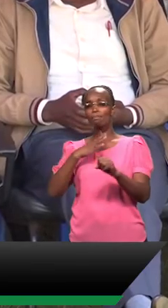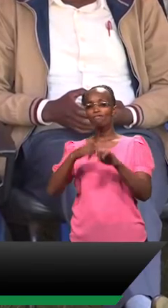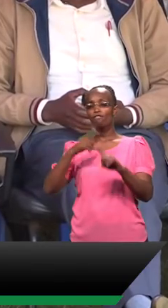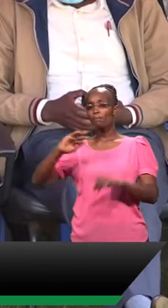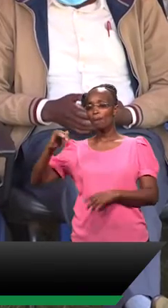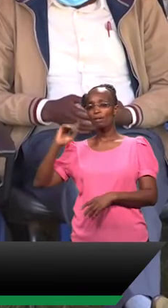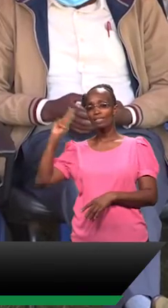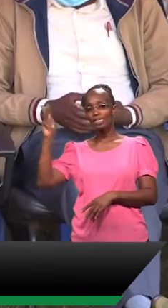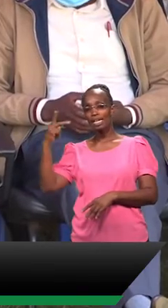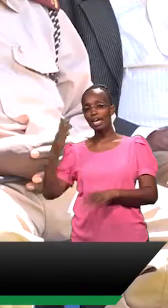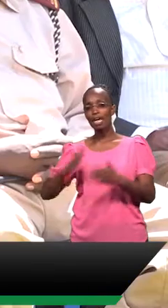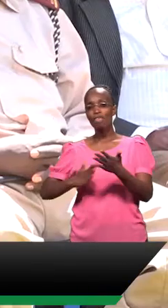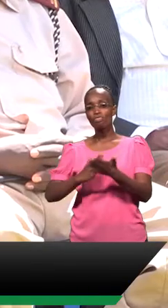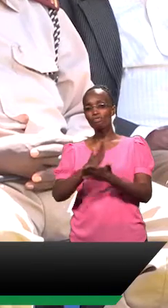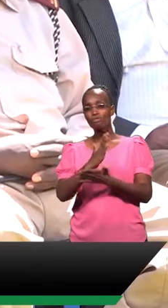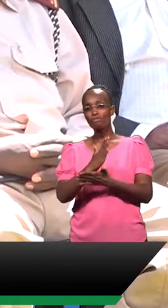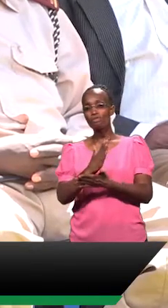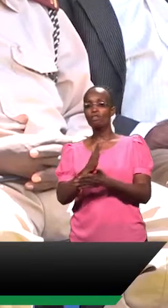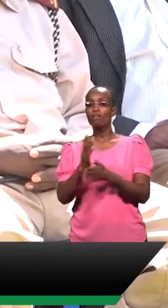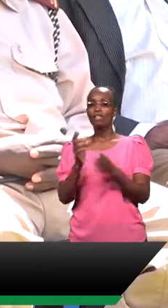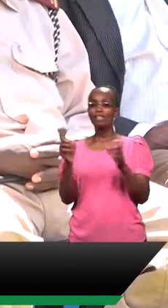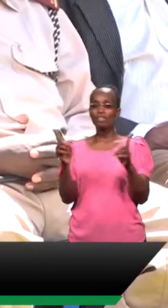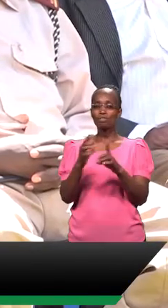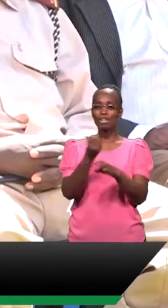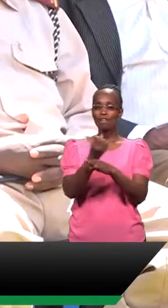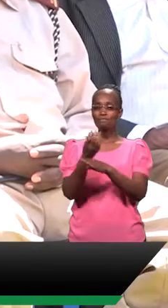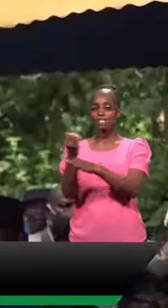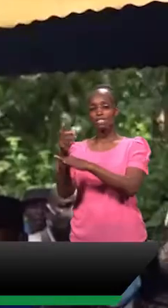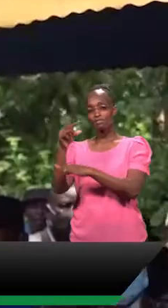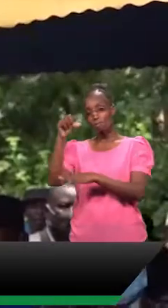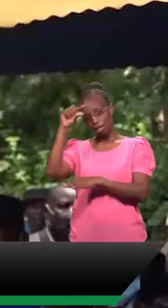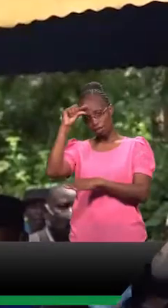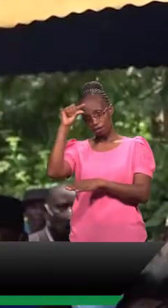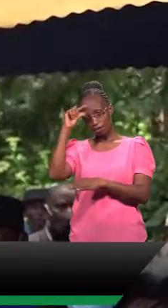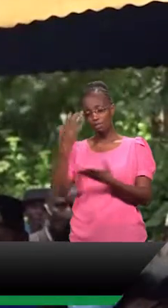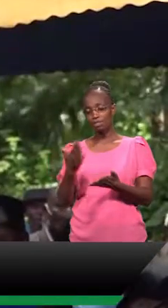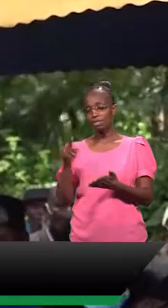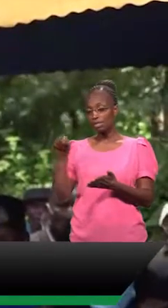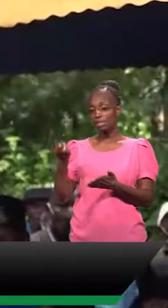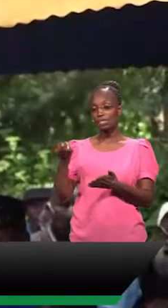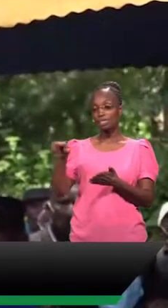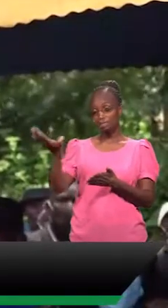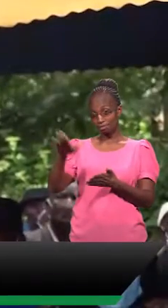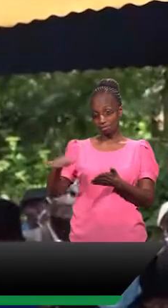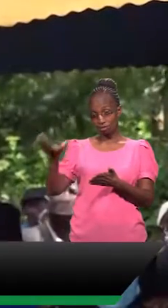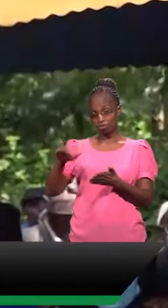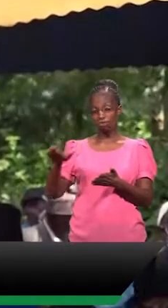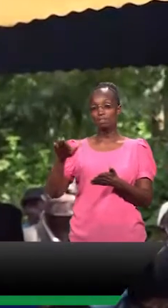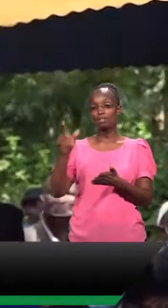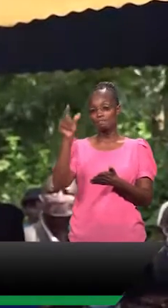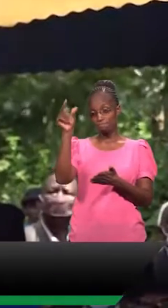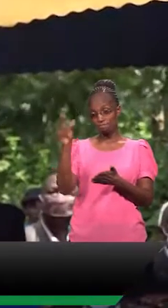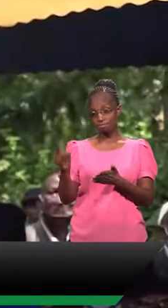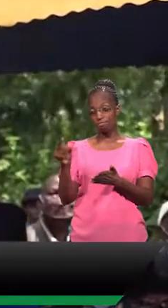kuwakamata wanasiasa kutoka Mlima Kenya ni kutokana na ushawishi mdogo wa serikali eneo hilo. The reason why this region politics have become